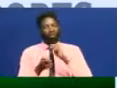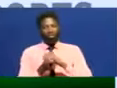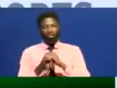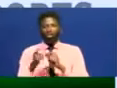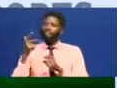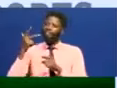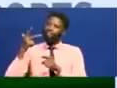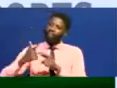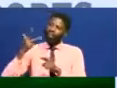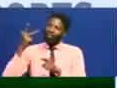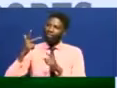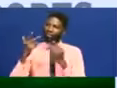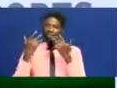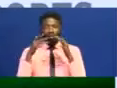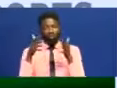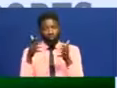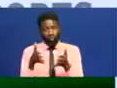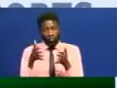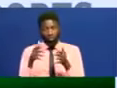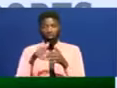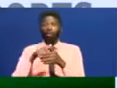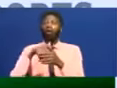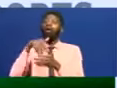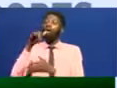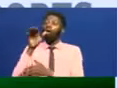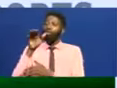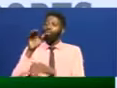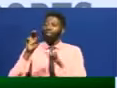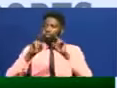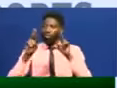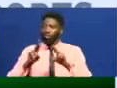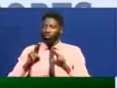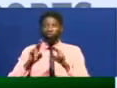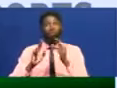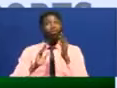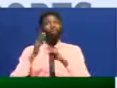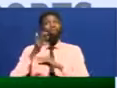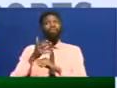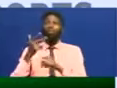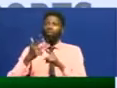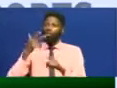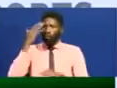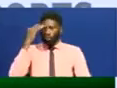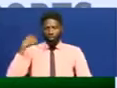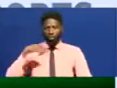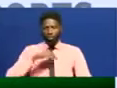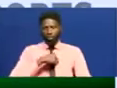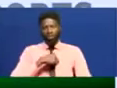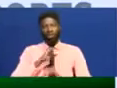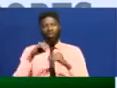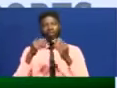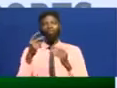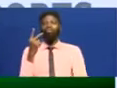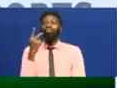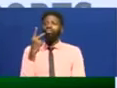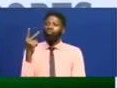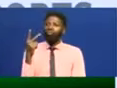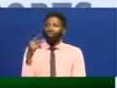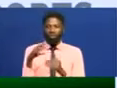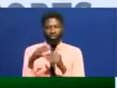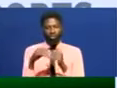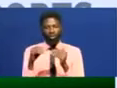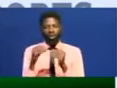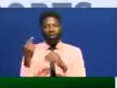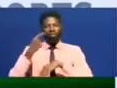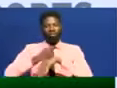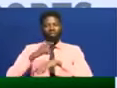tripling those rates. And today, so when you're out there, actually it's more than triple, because now we give you $200 a day for being in camp